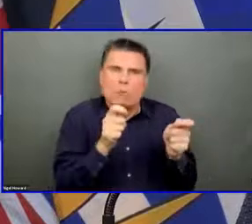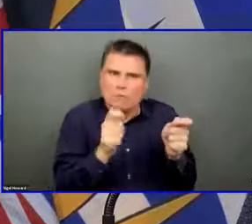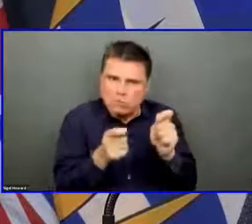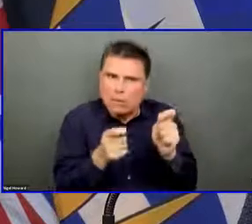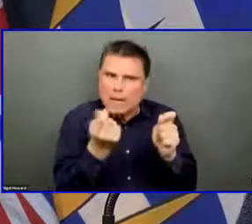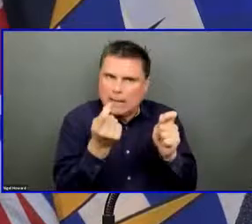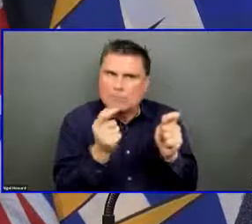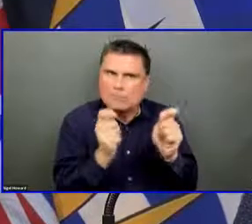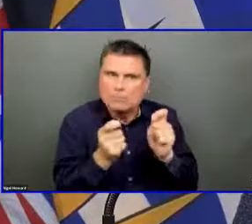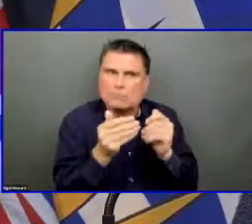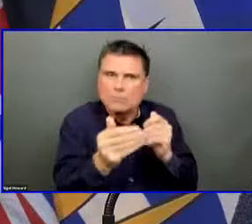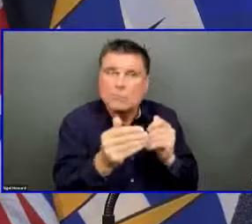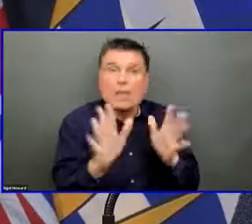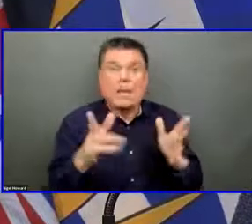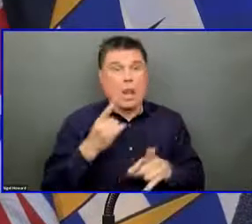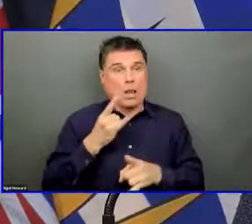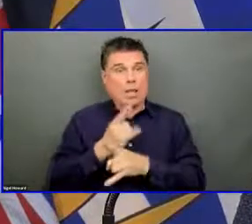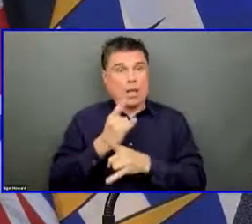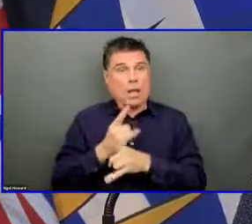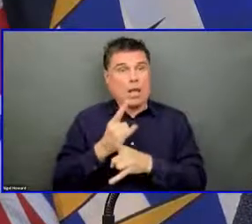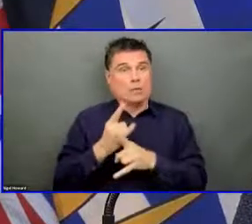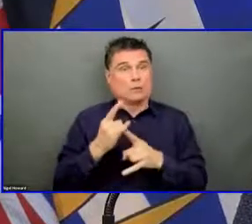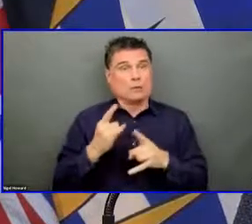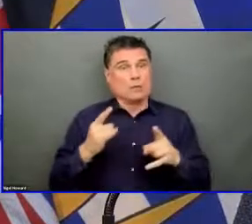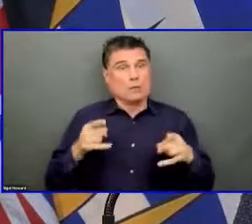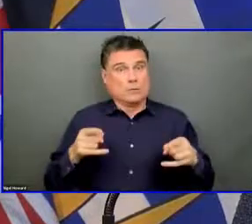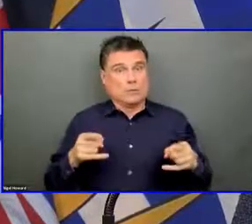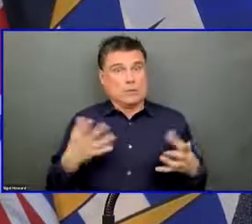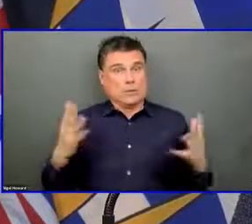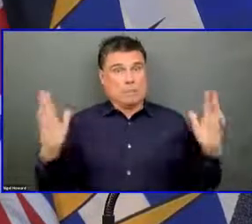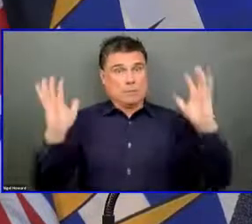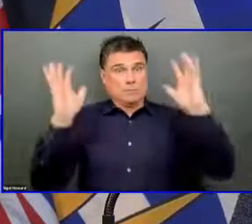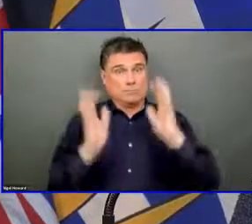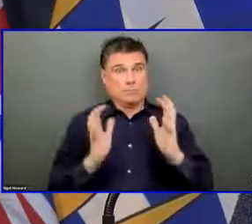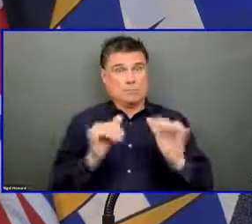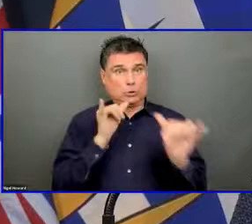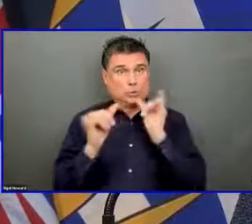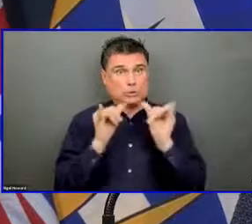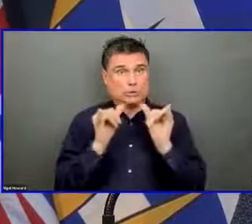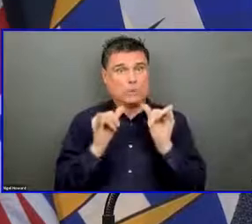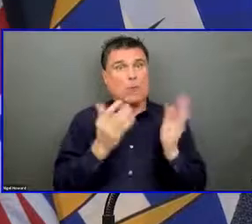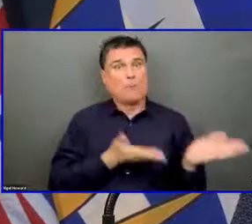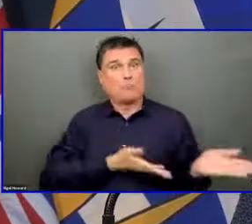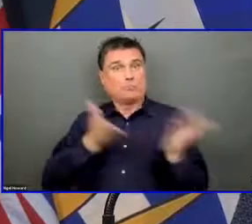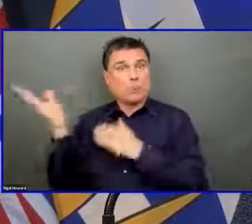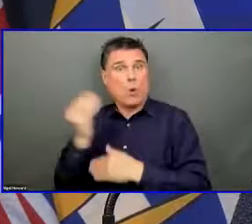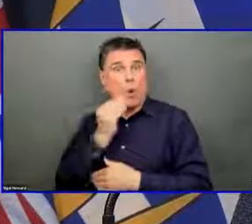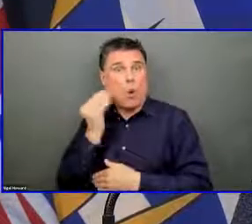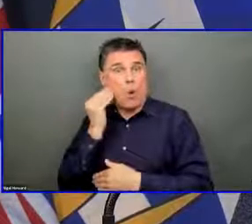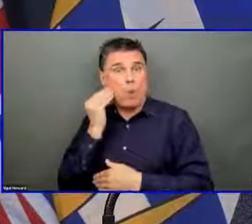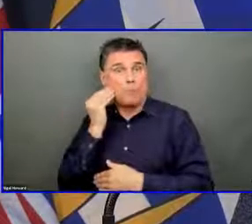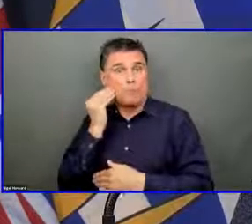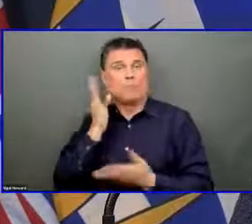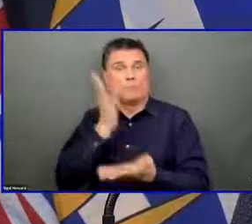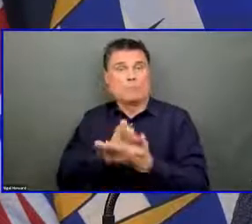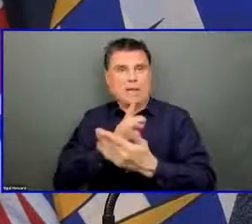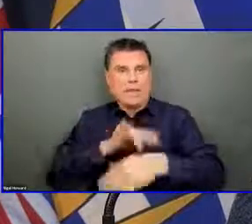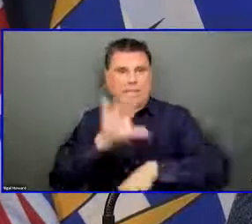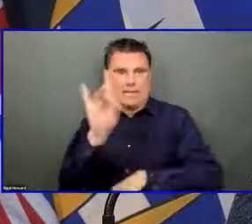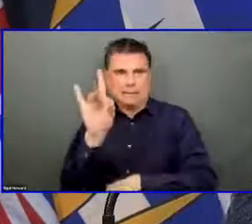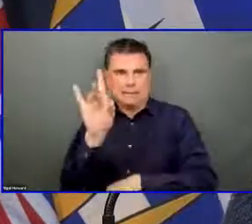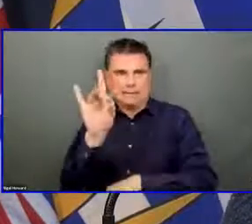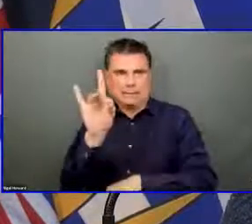consumption must cease between 8 p.m. on March 17th until 9 a.m. on March 18th. And there will be